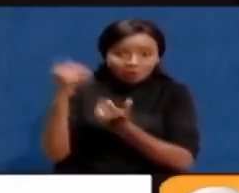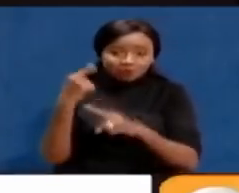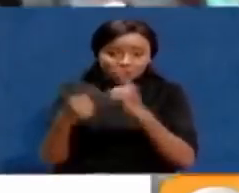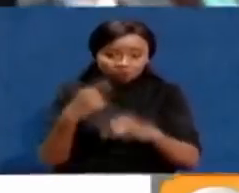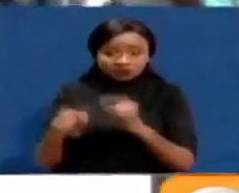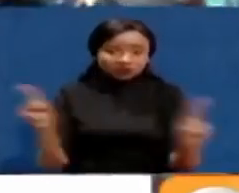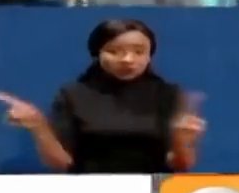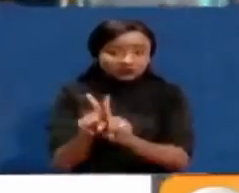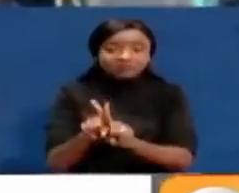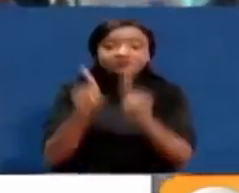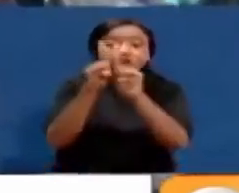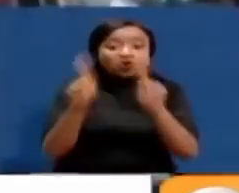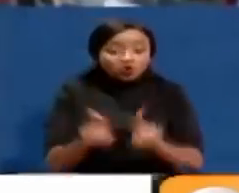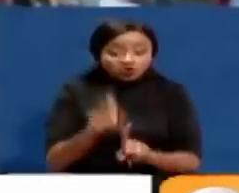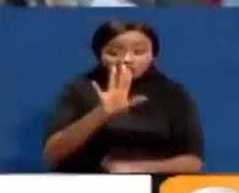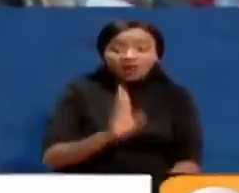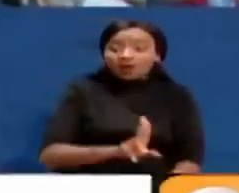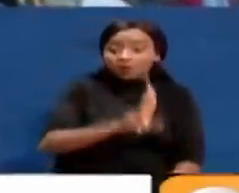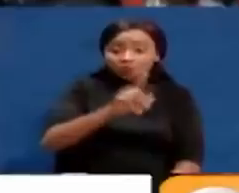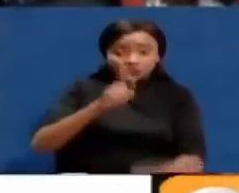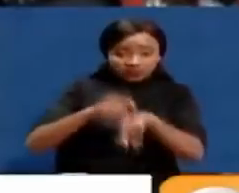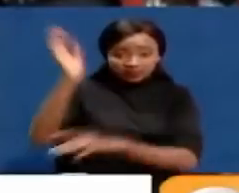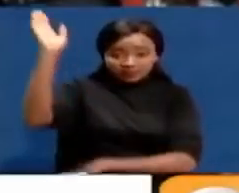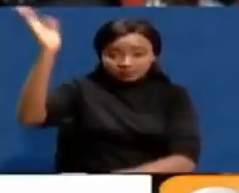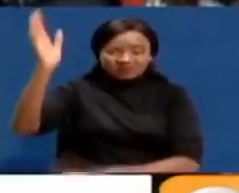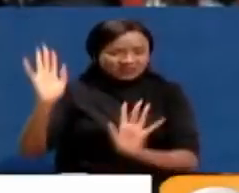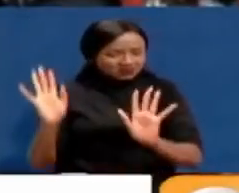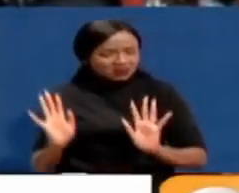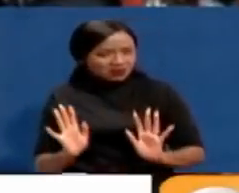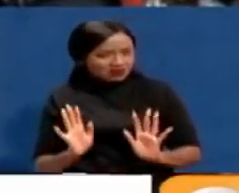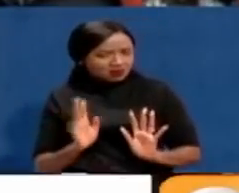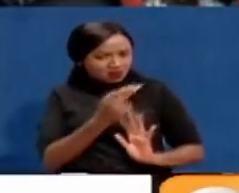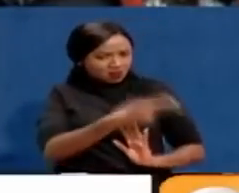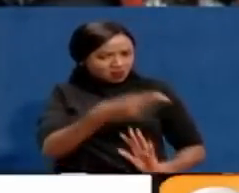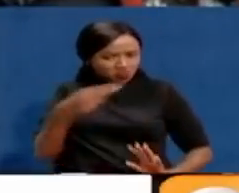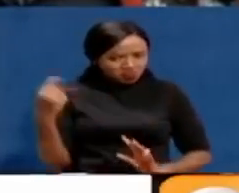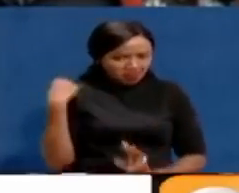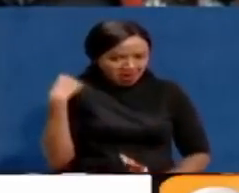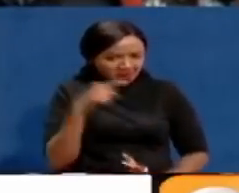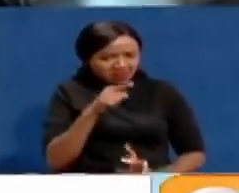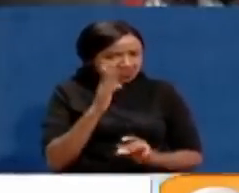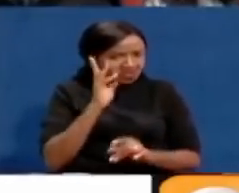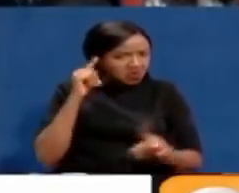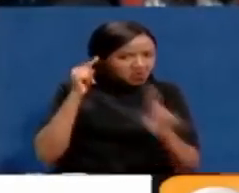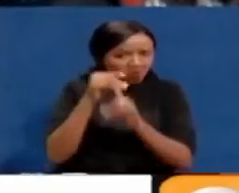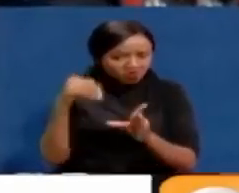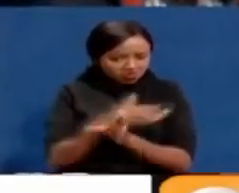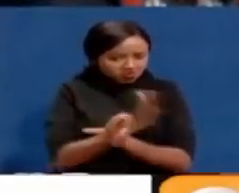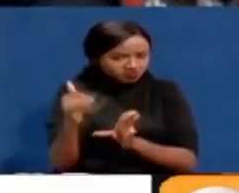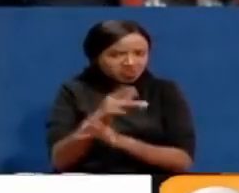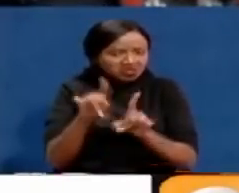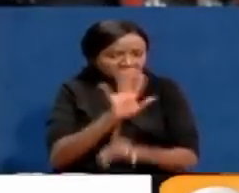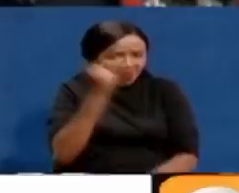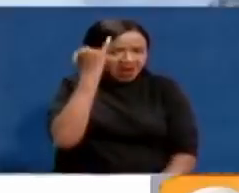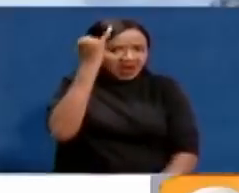that. Hata hivyo, Rais akihutubia taifa amekanusha madai kuwa huduma namba itatumiwa visivyo na kwamba